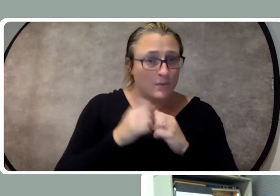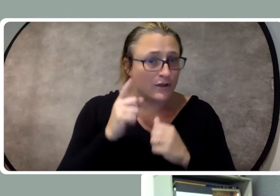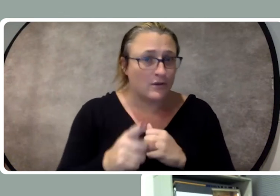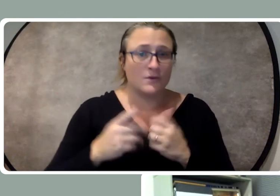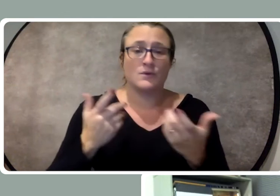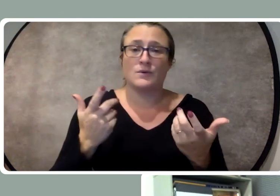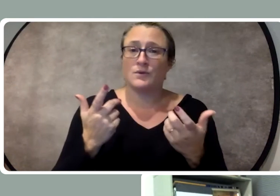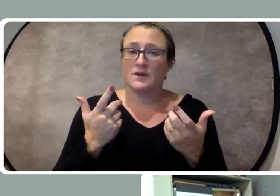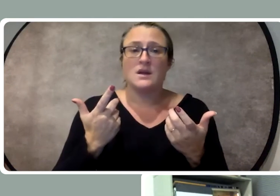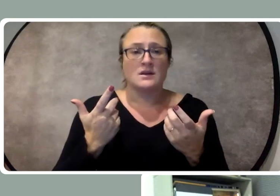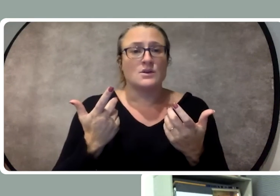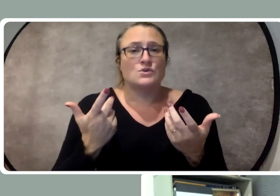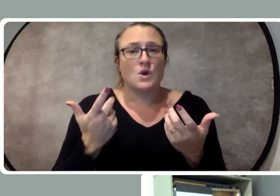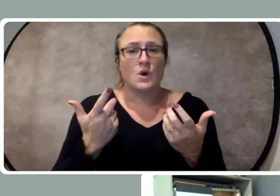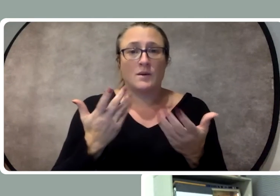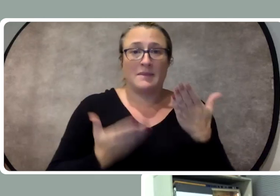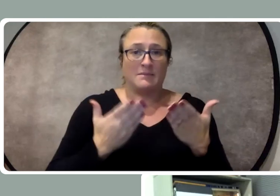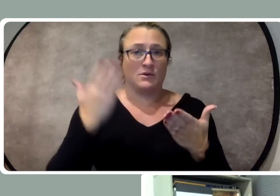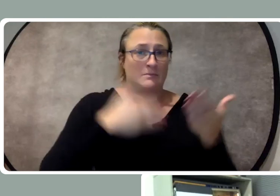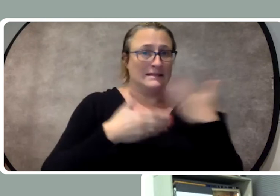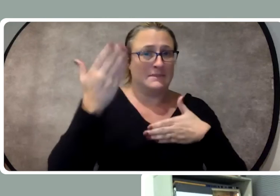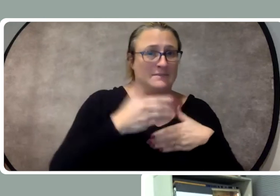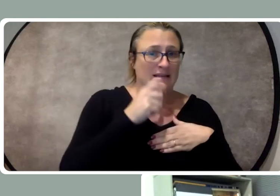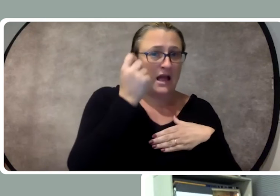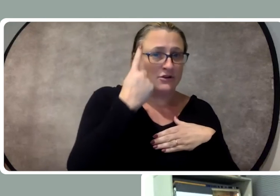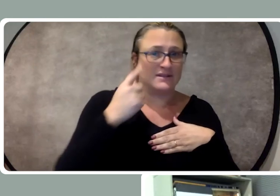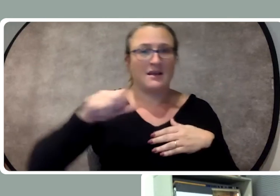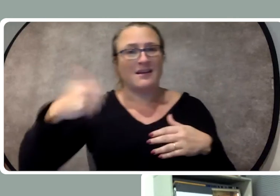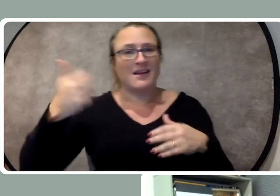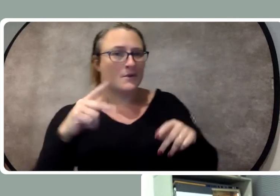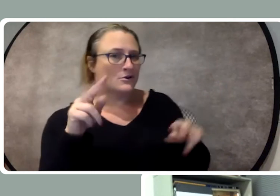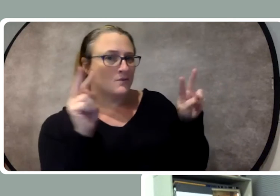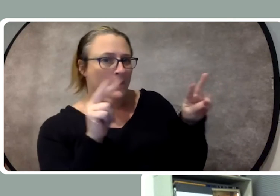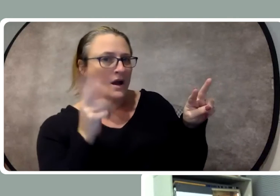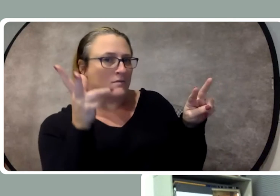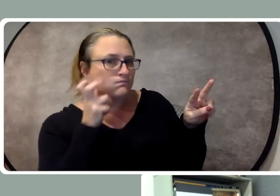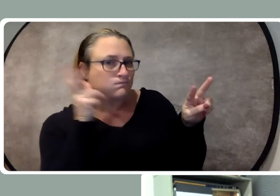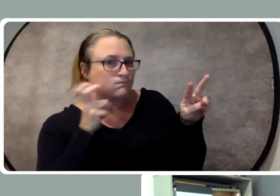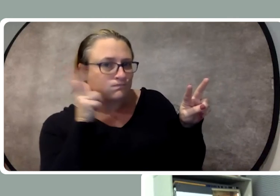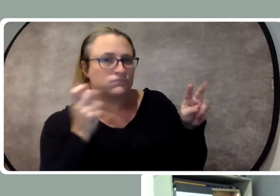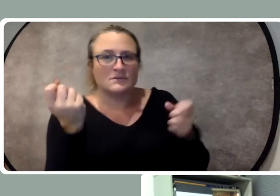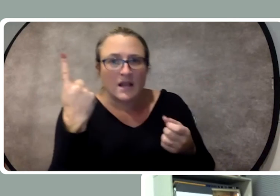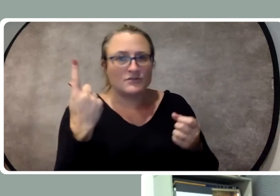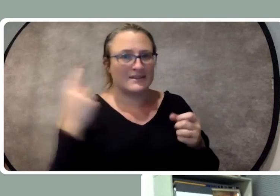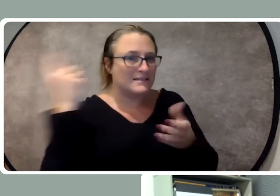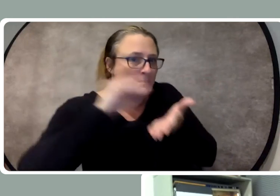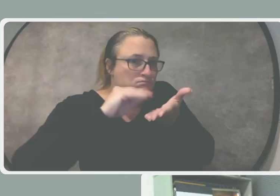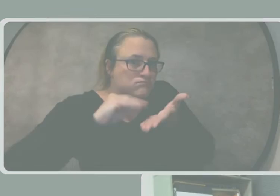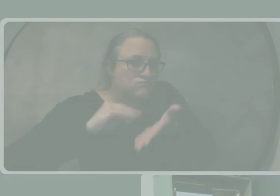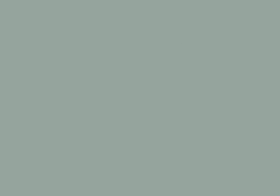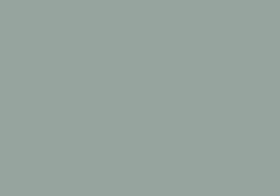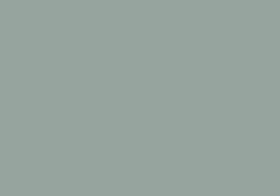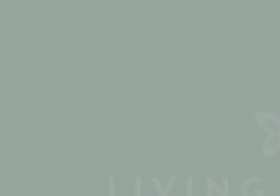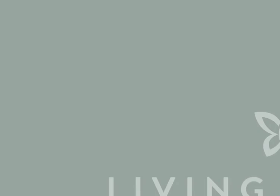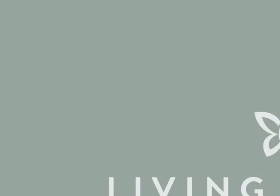So, things that you miss or you don't understand, you have a second set of ears, somebody writing down information for you.